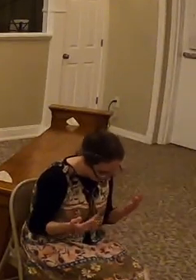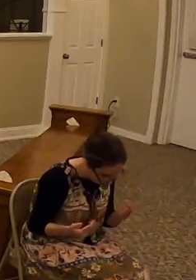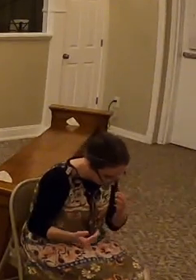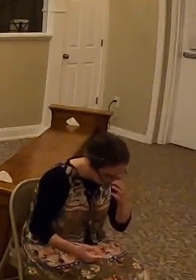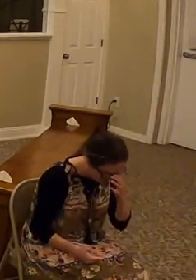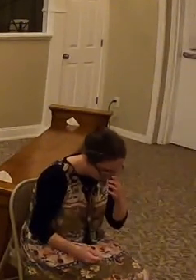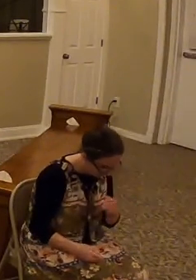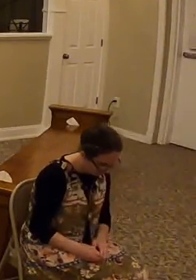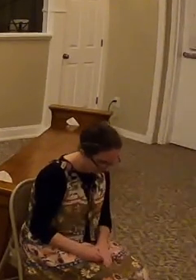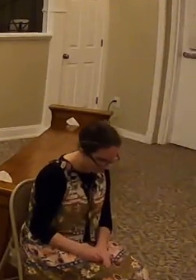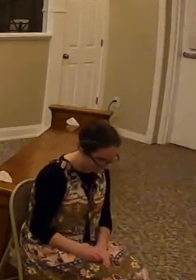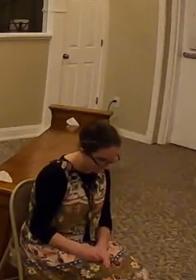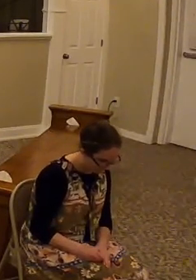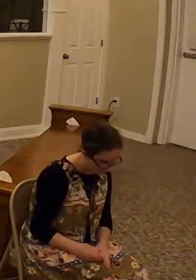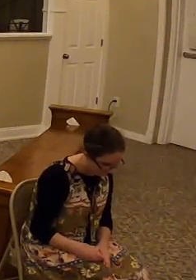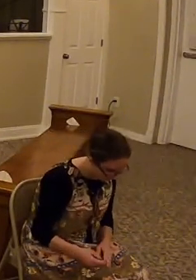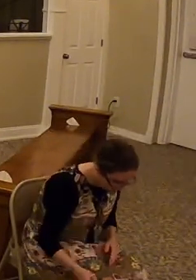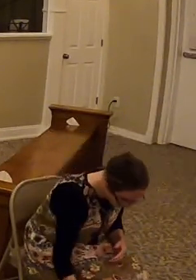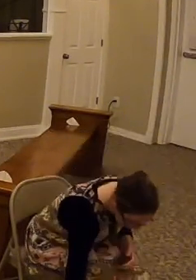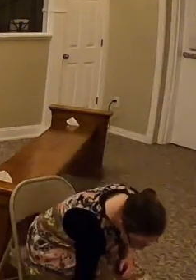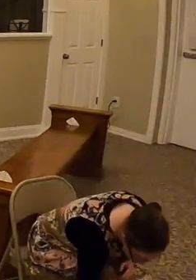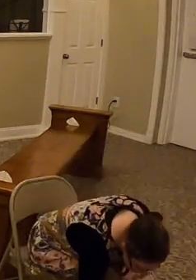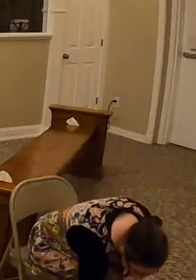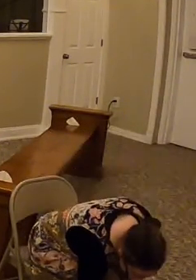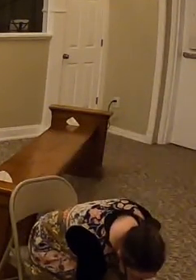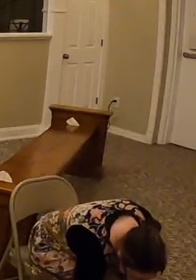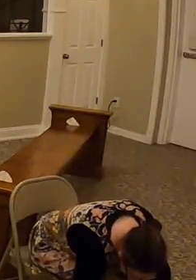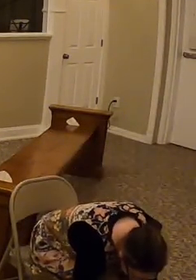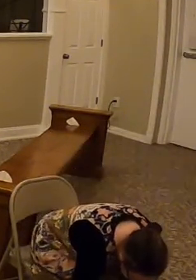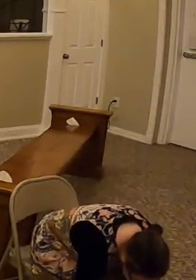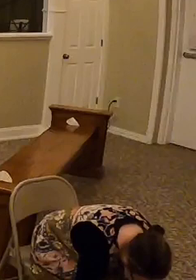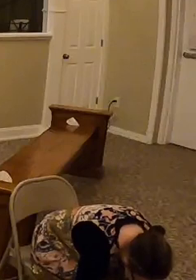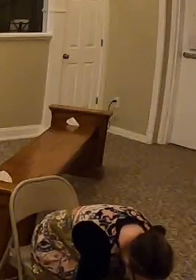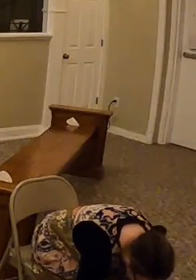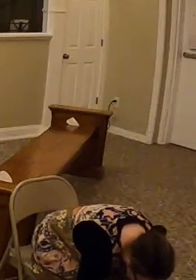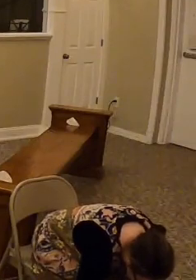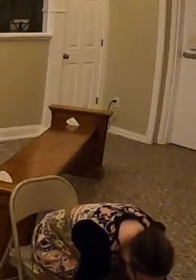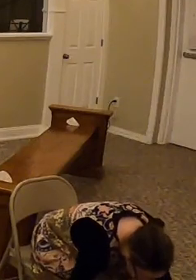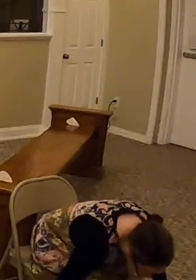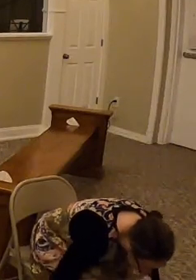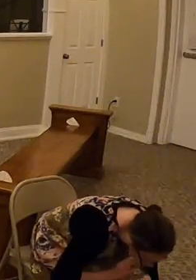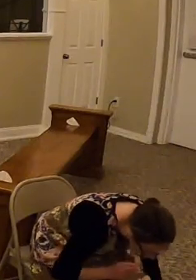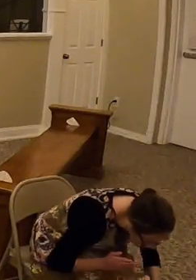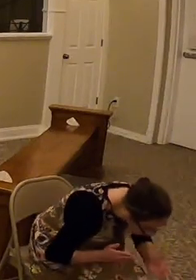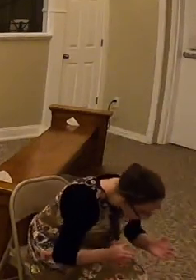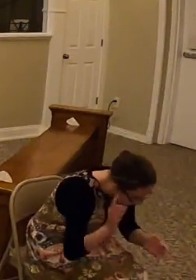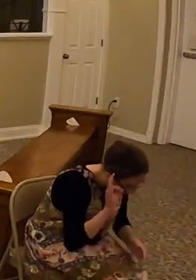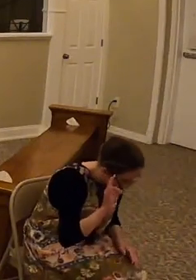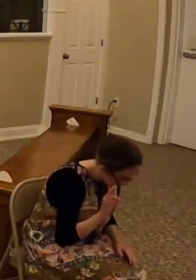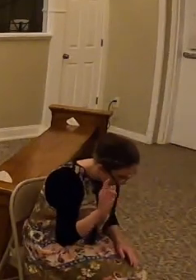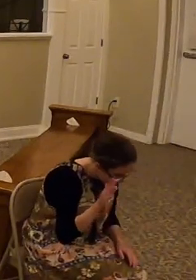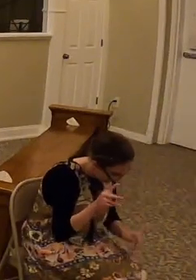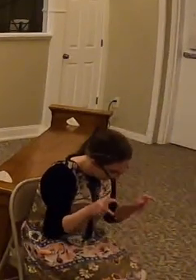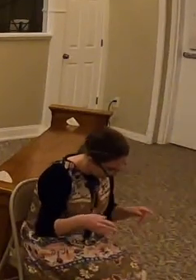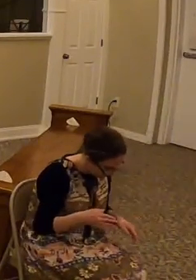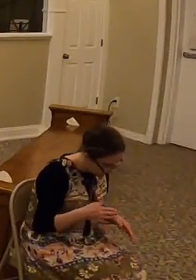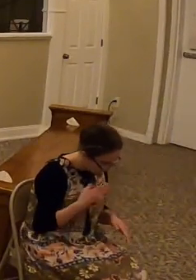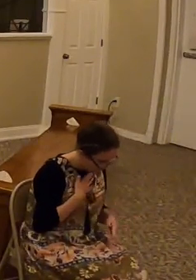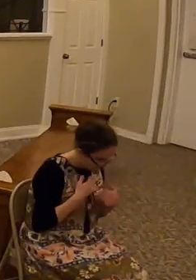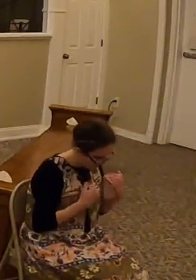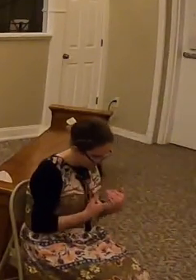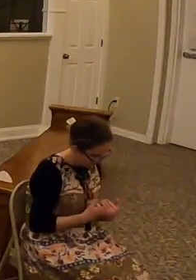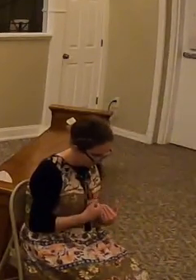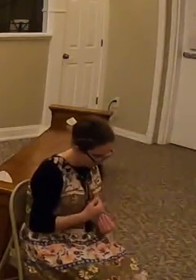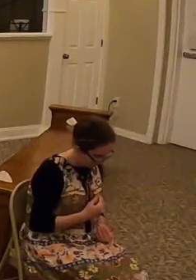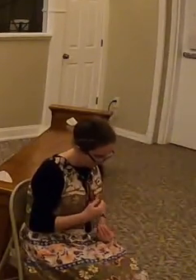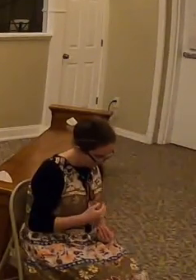hellfire. So what exactly does a pastor do? Jeremiah 3:15, and I will give you pastors according to mine heart,